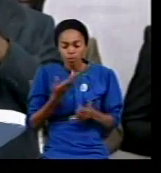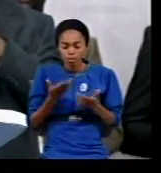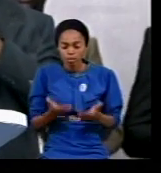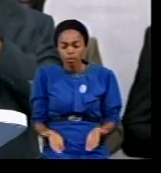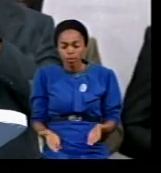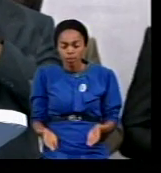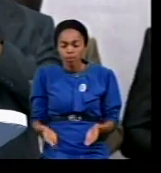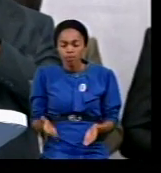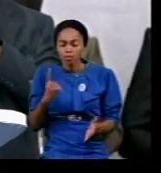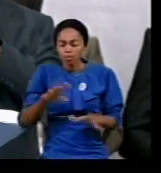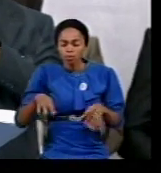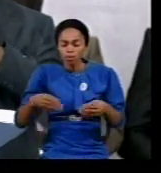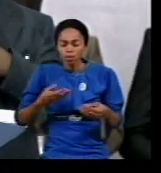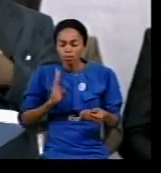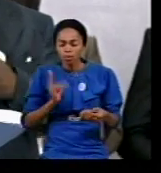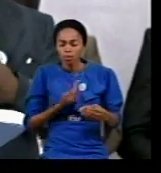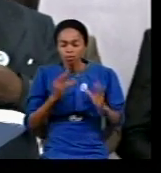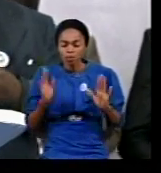verse 22.